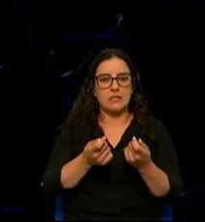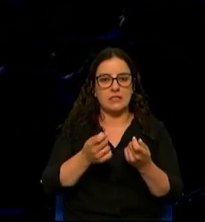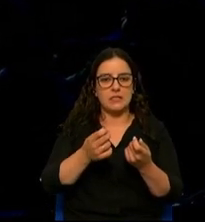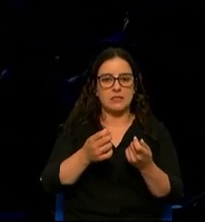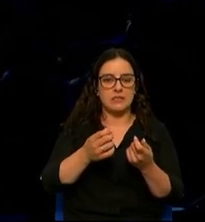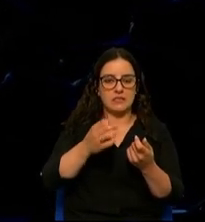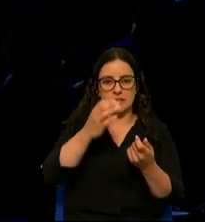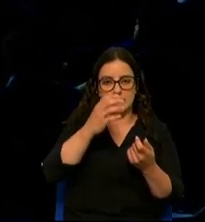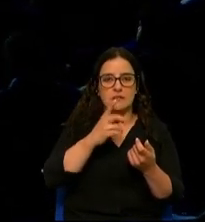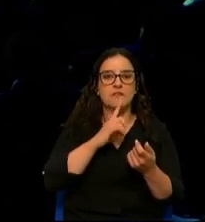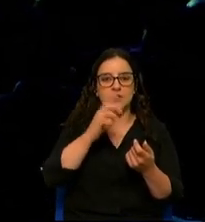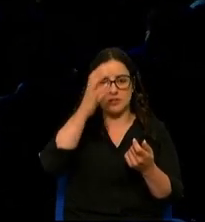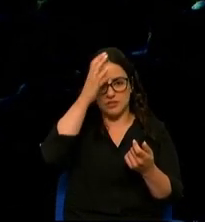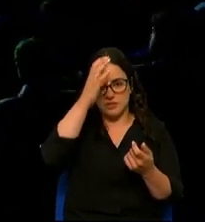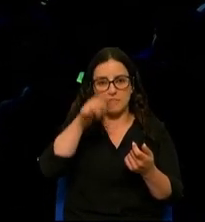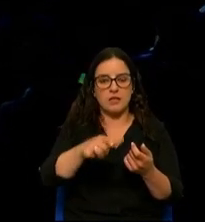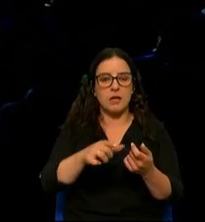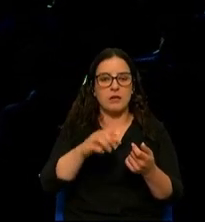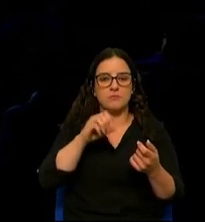David, bem-vindo.